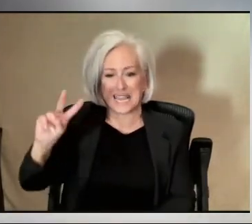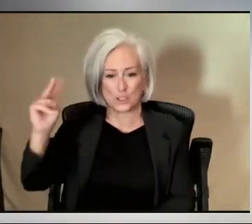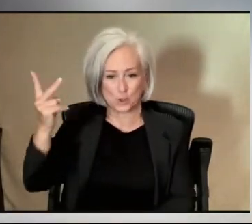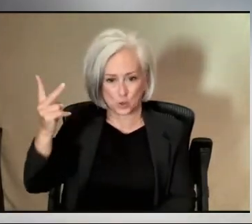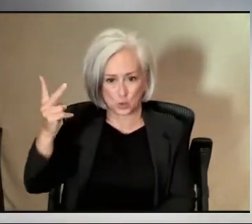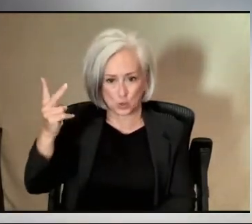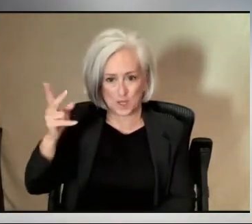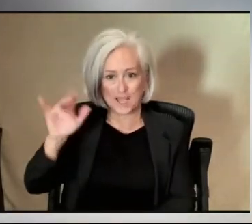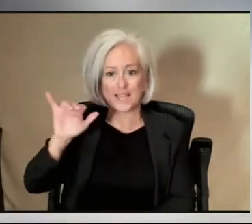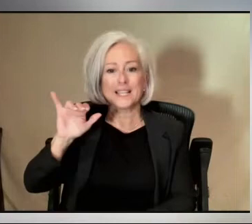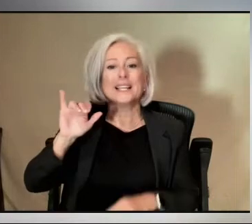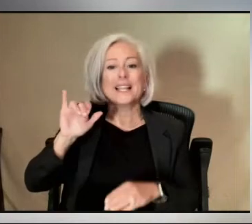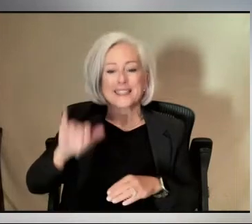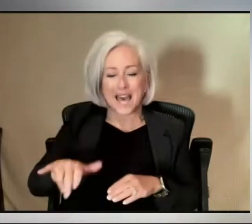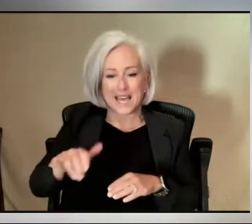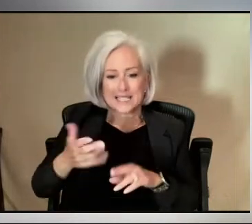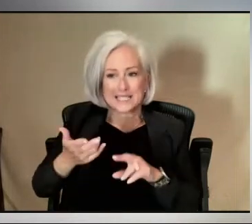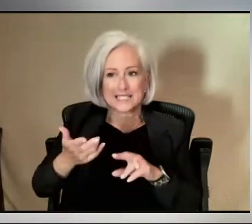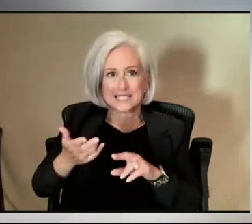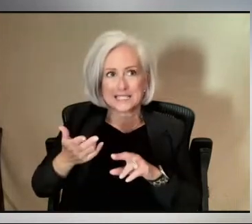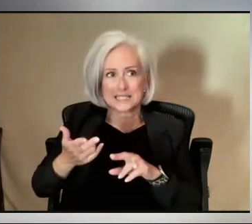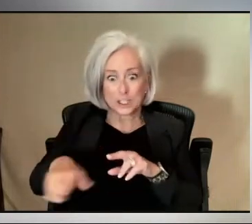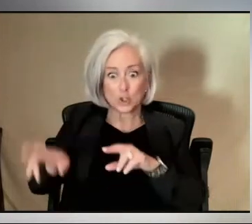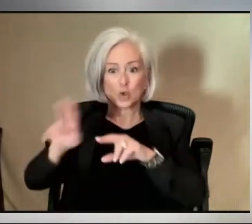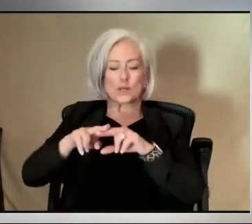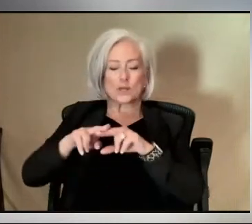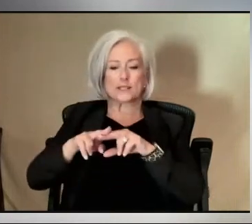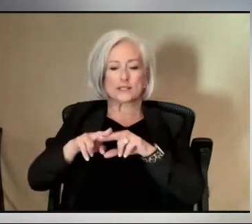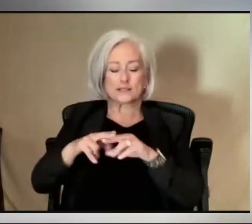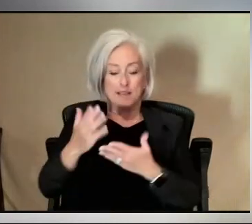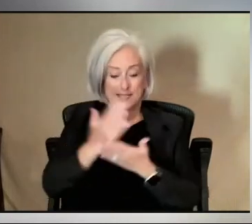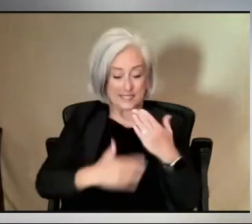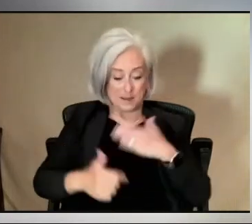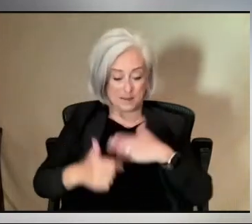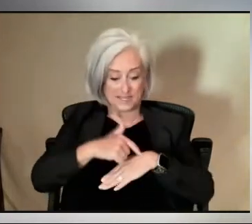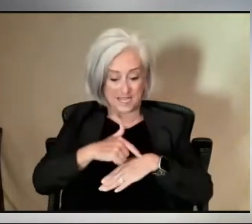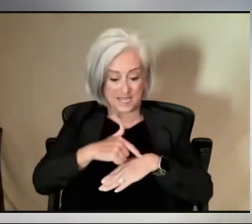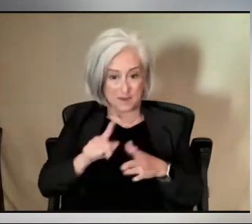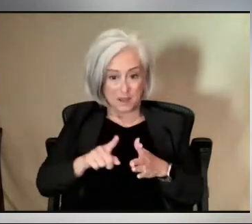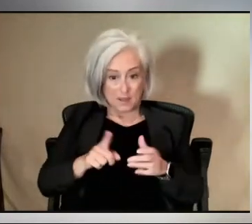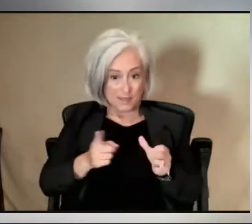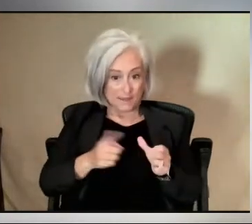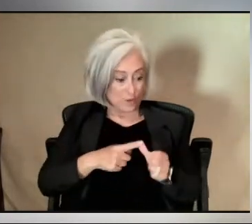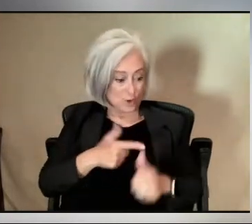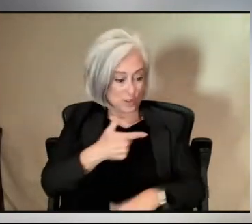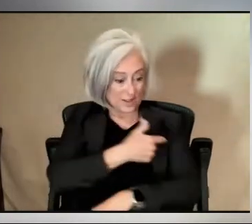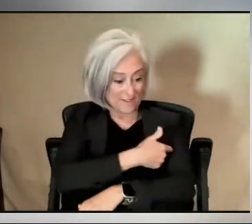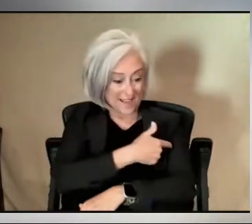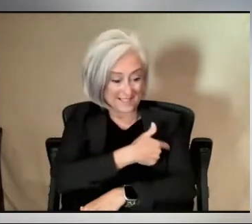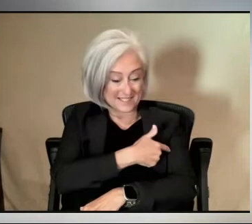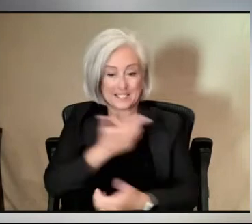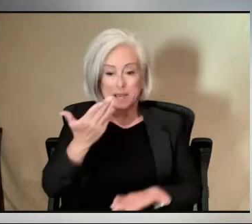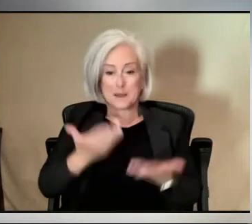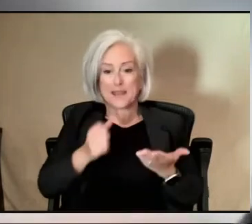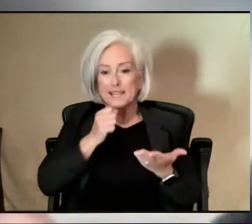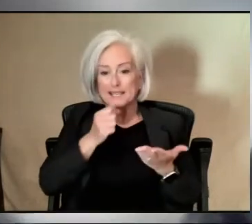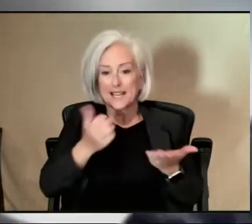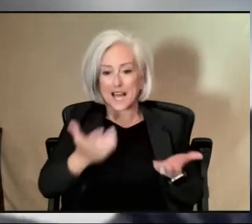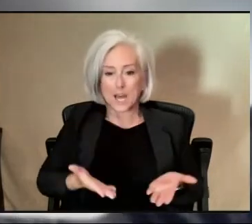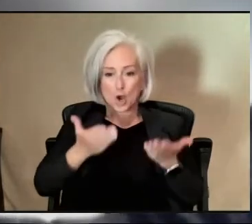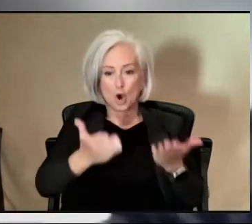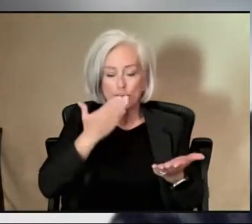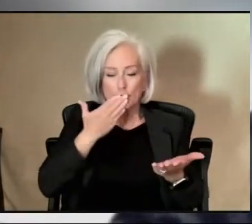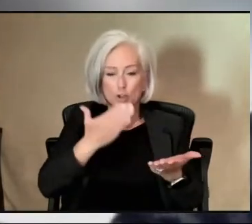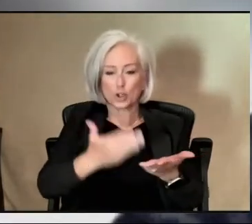some point, those vaccines we originally got may not offer very good immunity